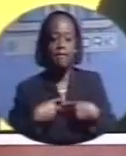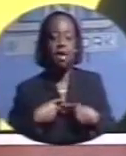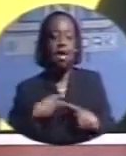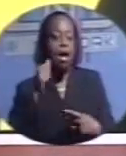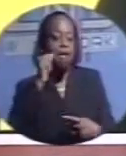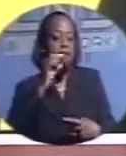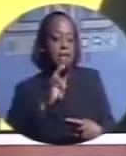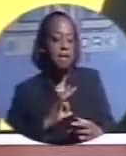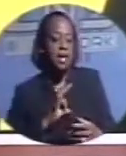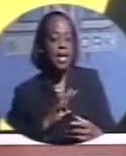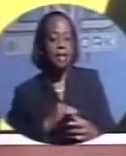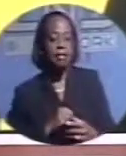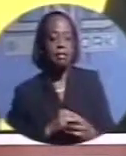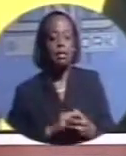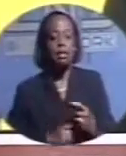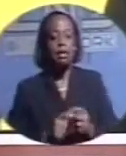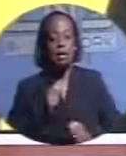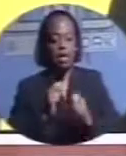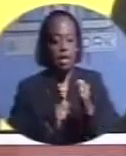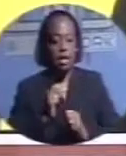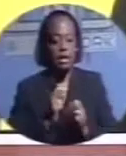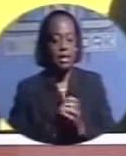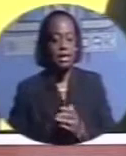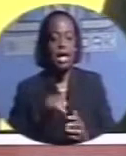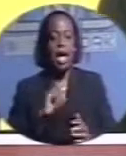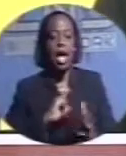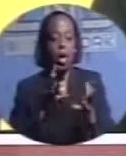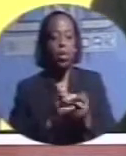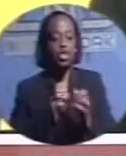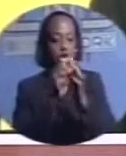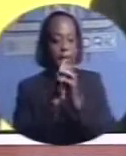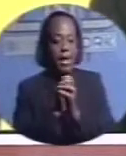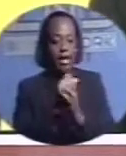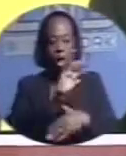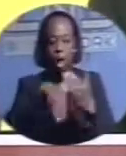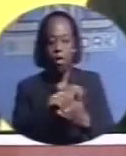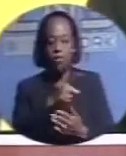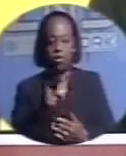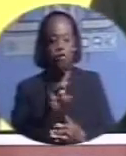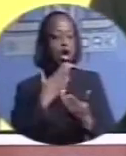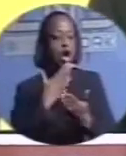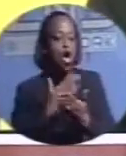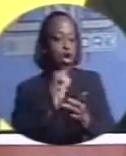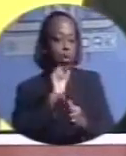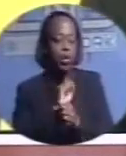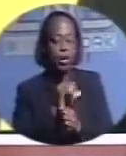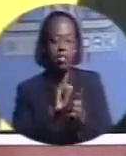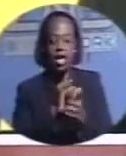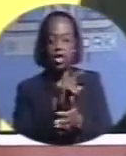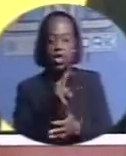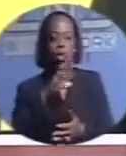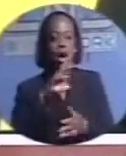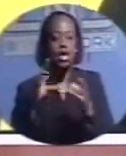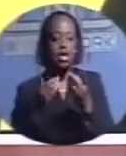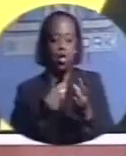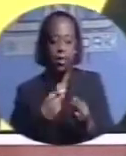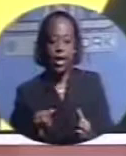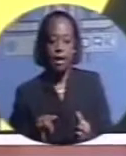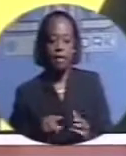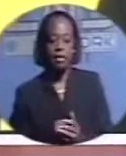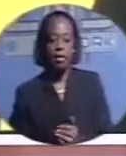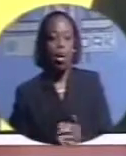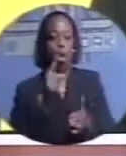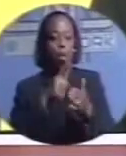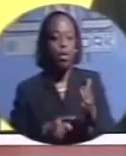And so I wish to commend all of you for the fine work that you're doing, not so much so for the tournament, but for what you do